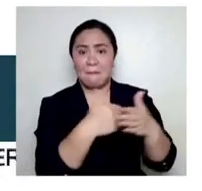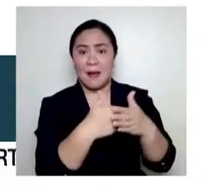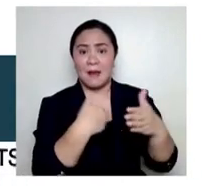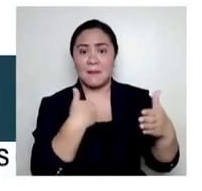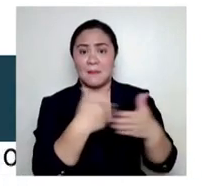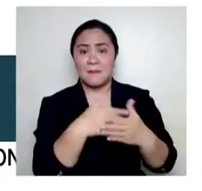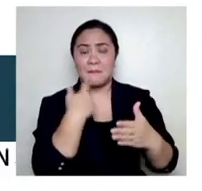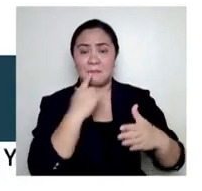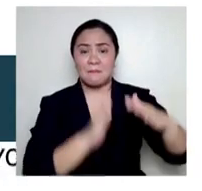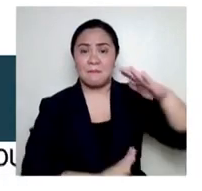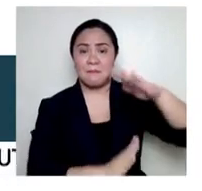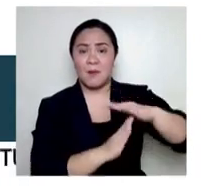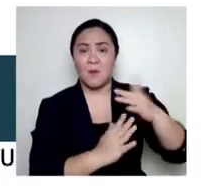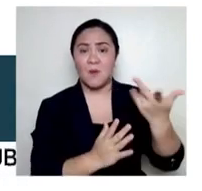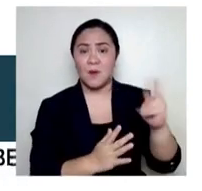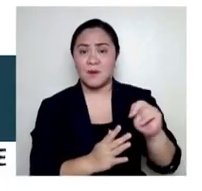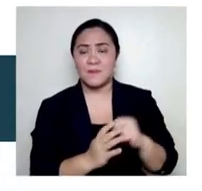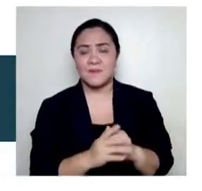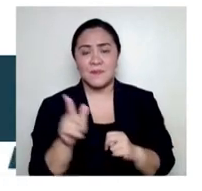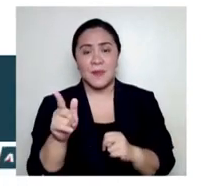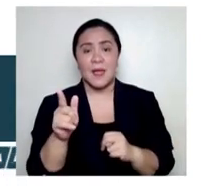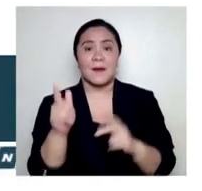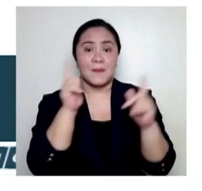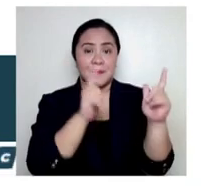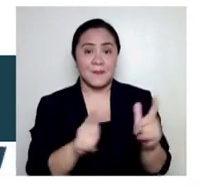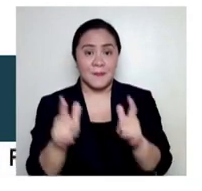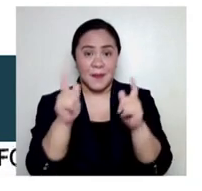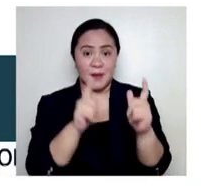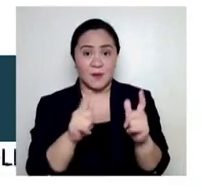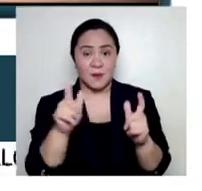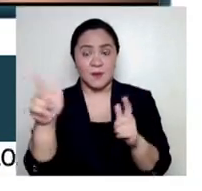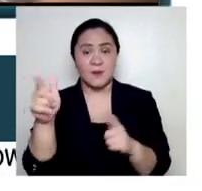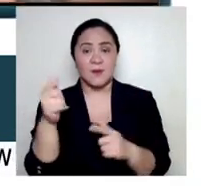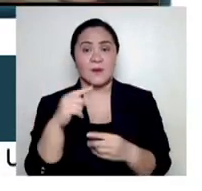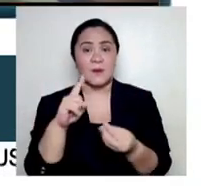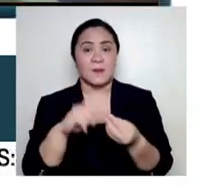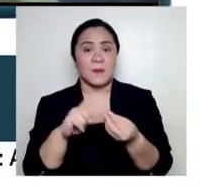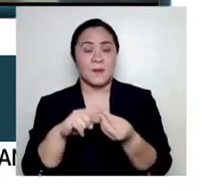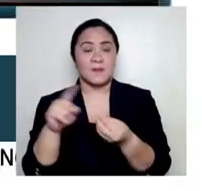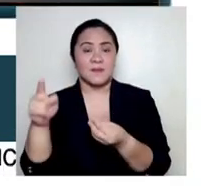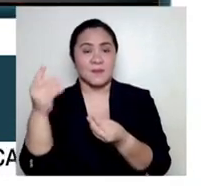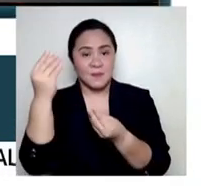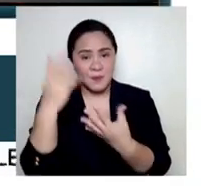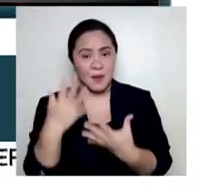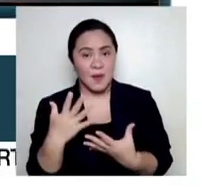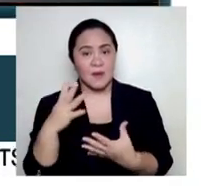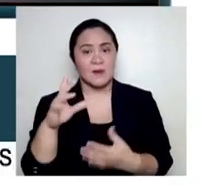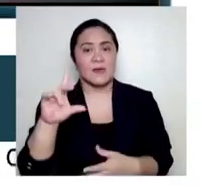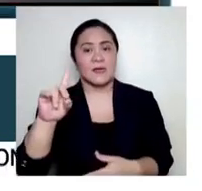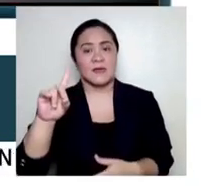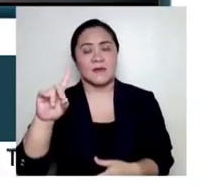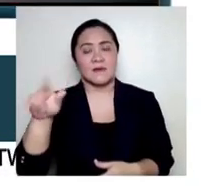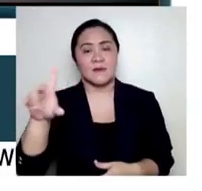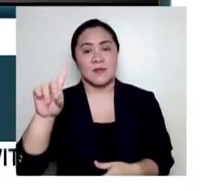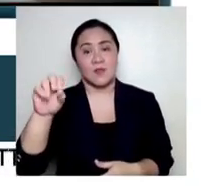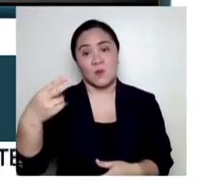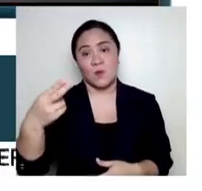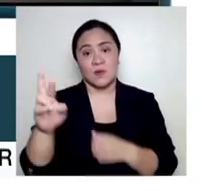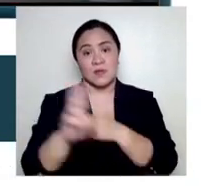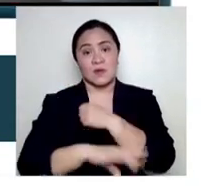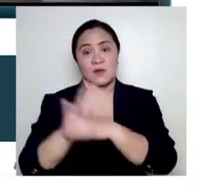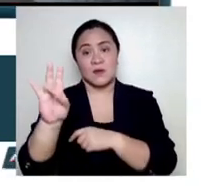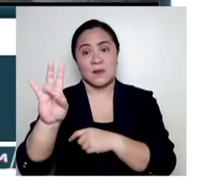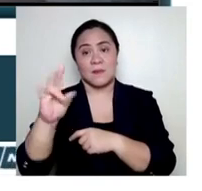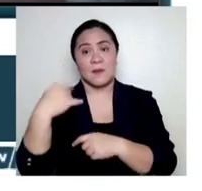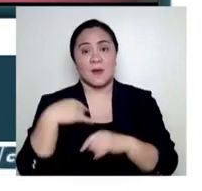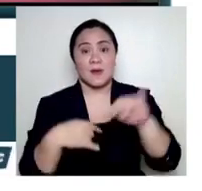Currently, based on our logistics from our cold chain in the Department of Health Region 7, for the month of June, we do